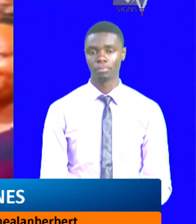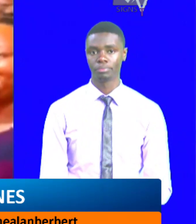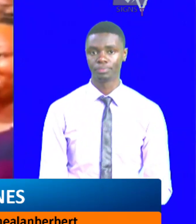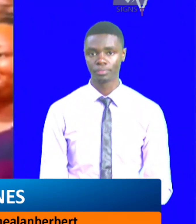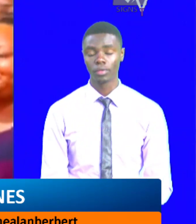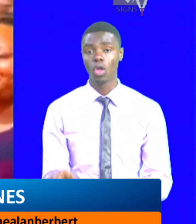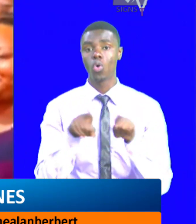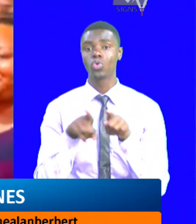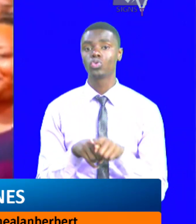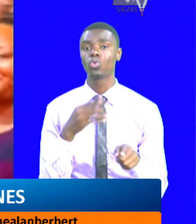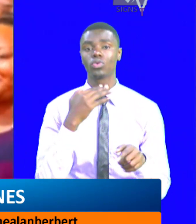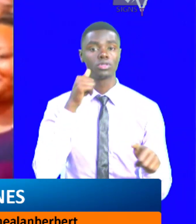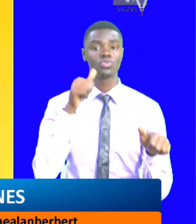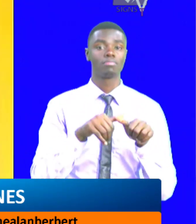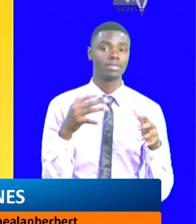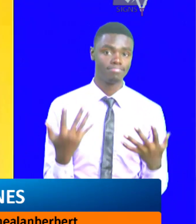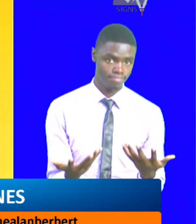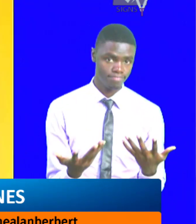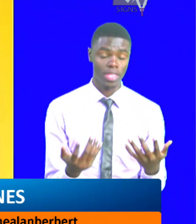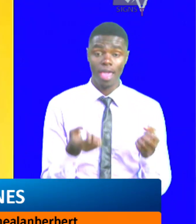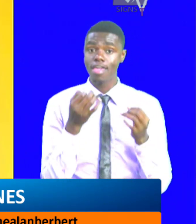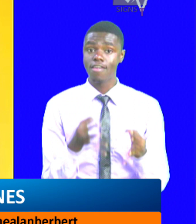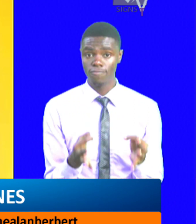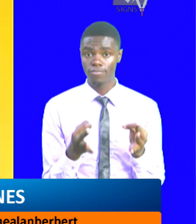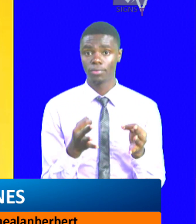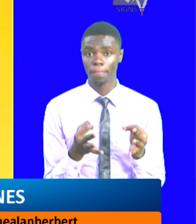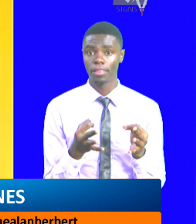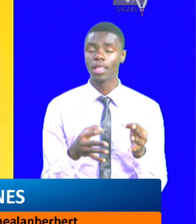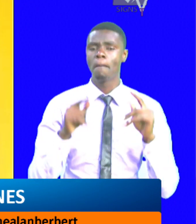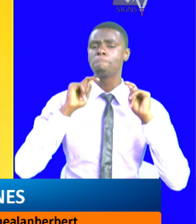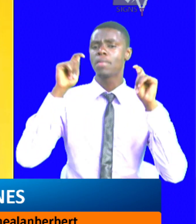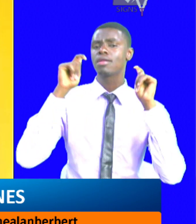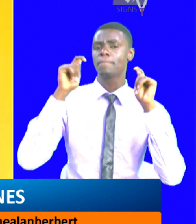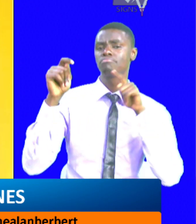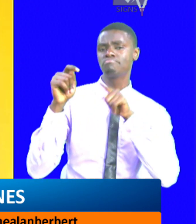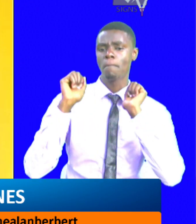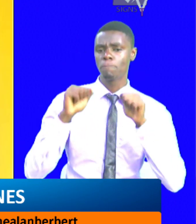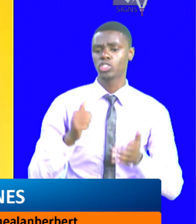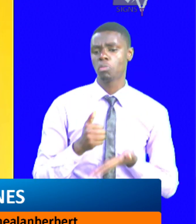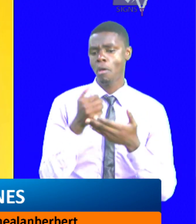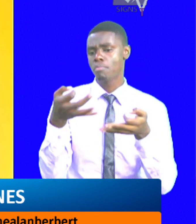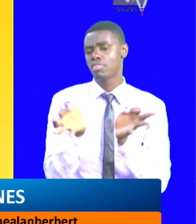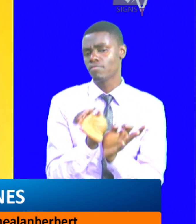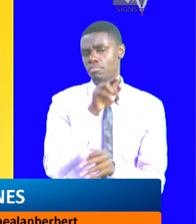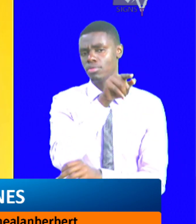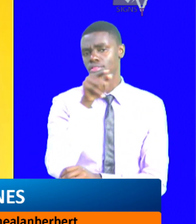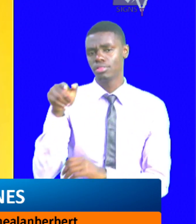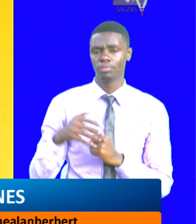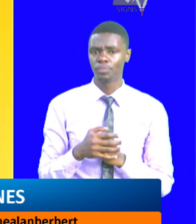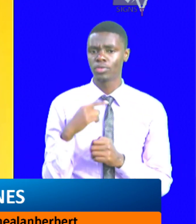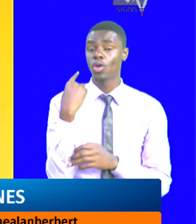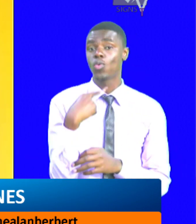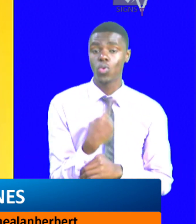And I also want to remind that if maandamano can help families